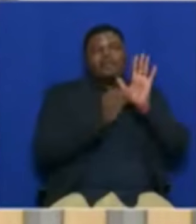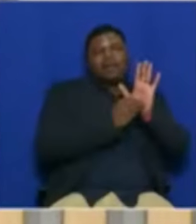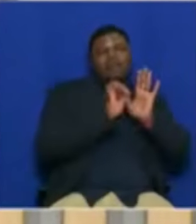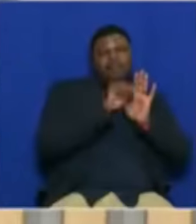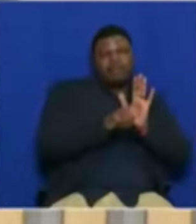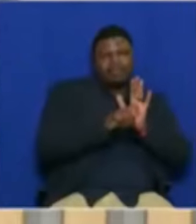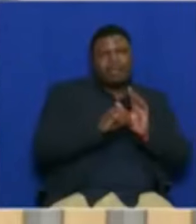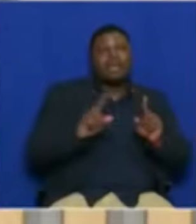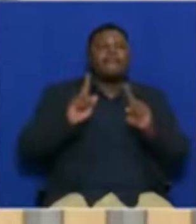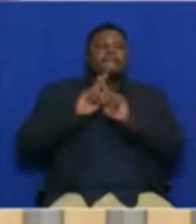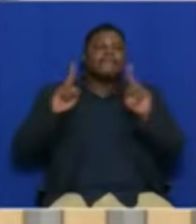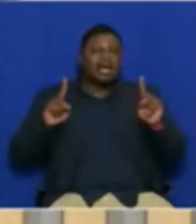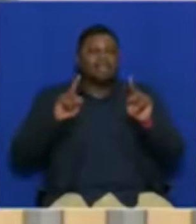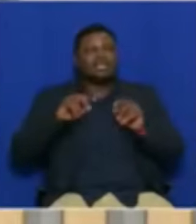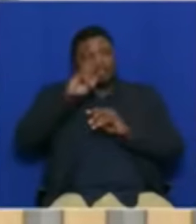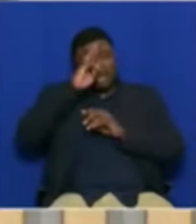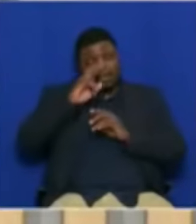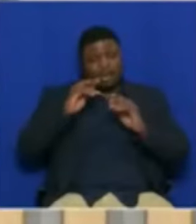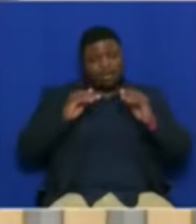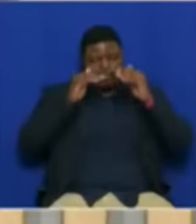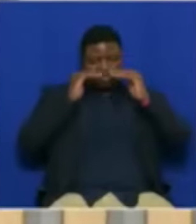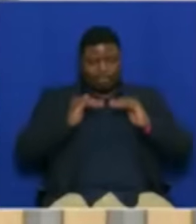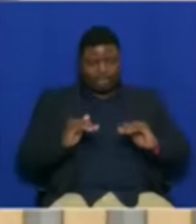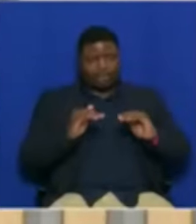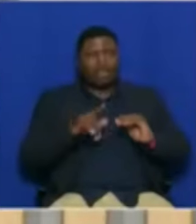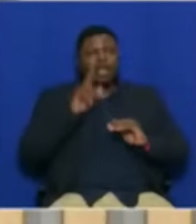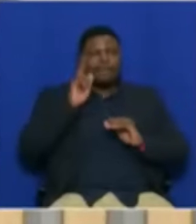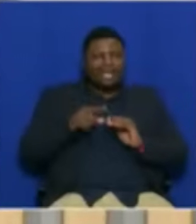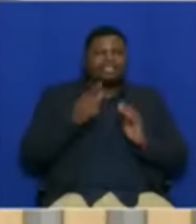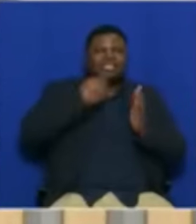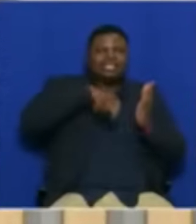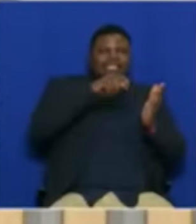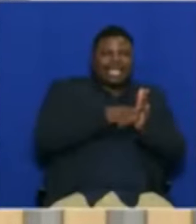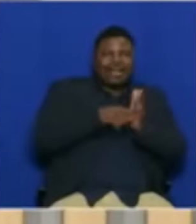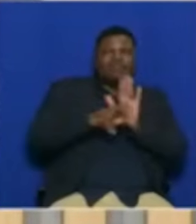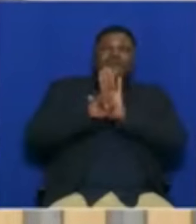it on behalf of him. 4. That's according to what?